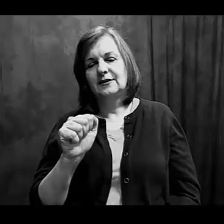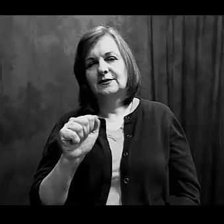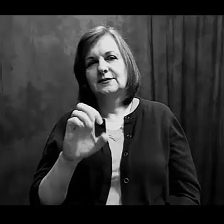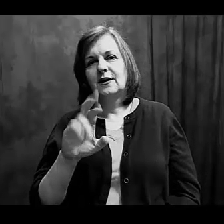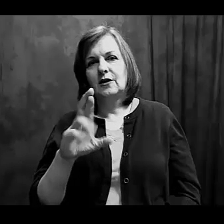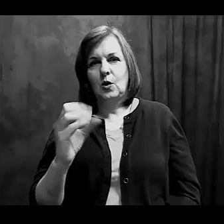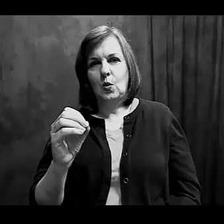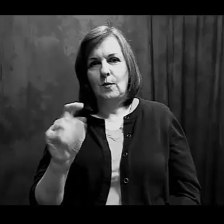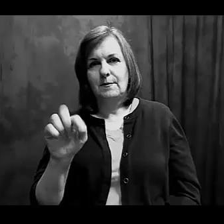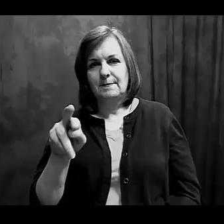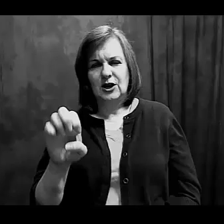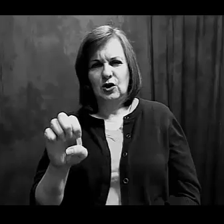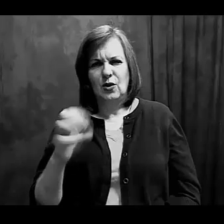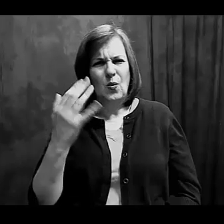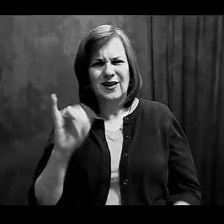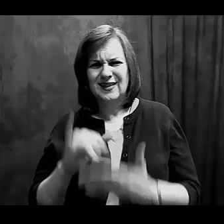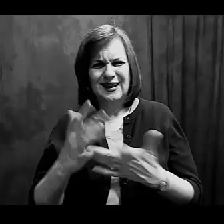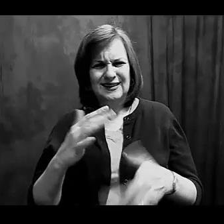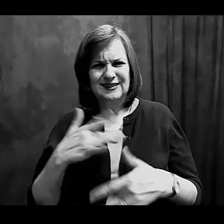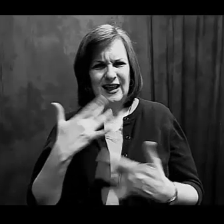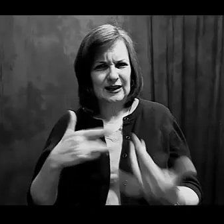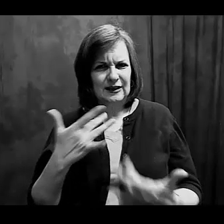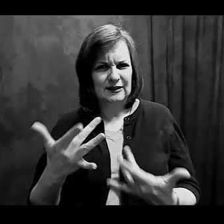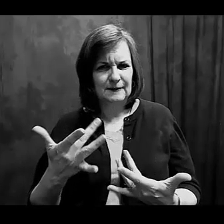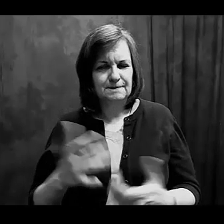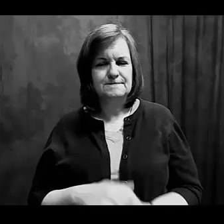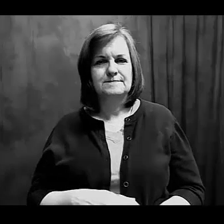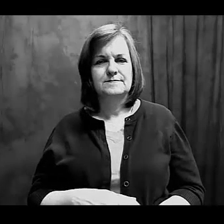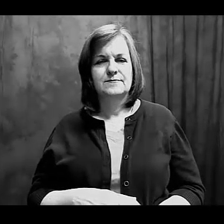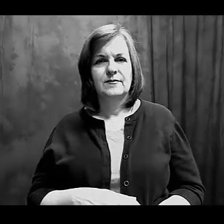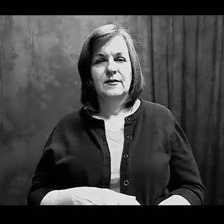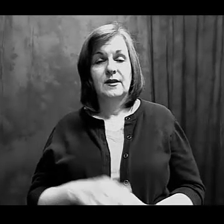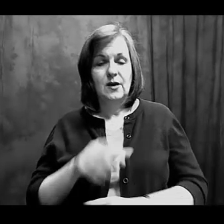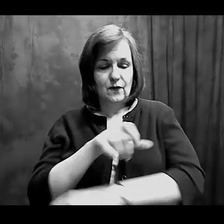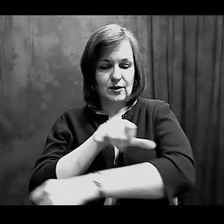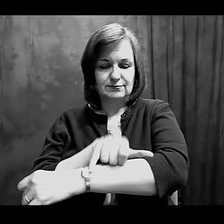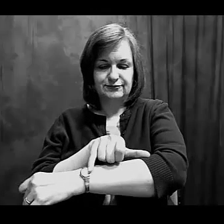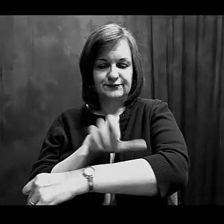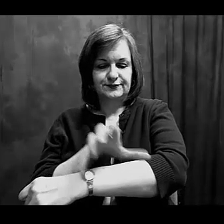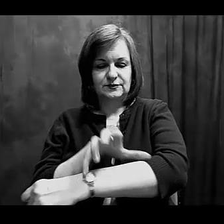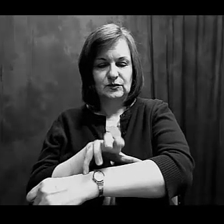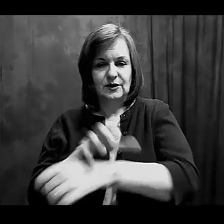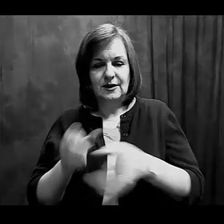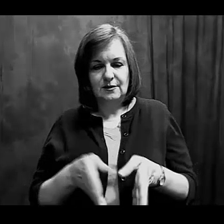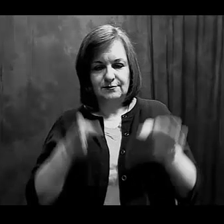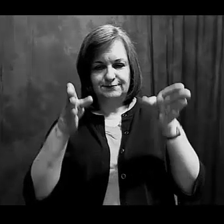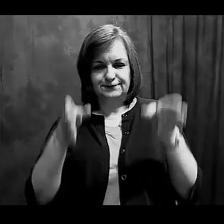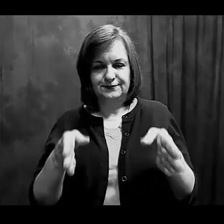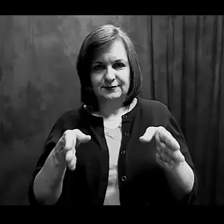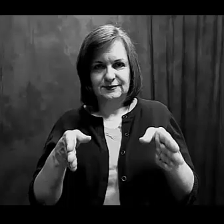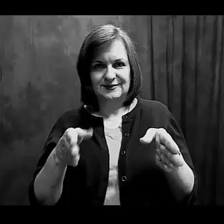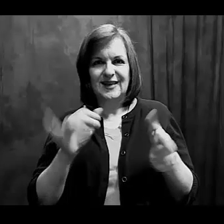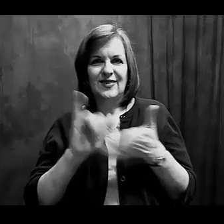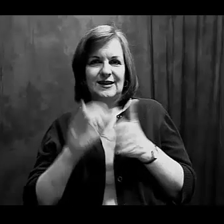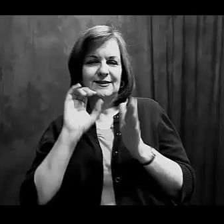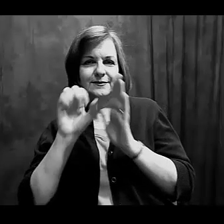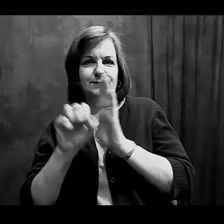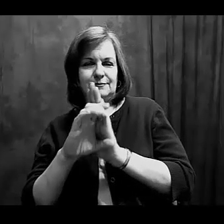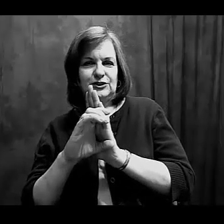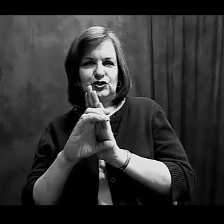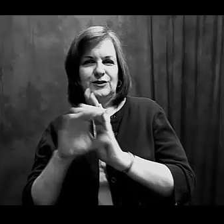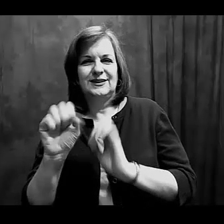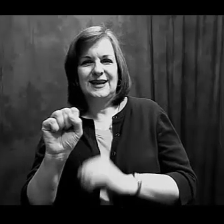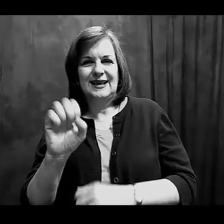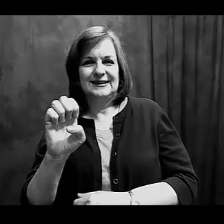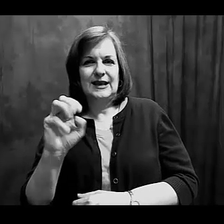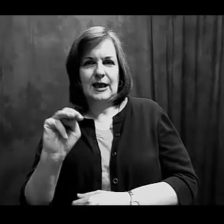thing? When we look at it up close, you actually see, and this is an SEM image of